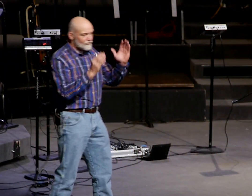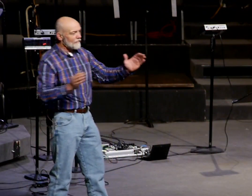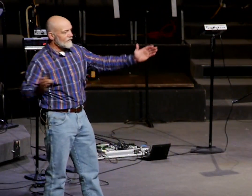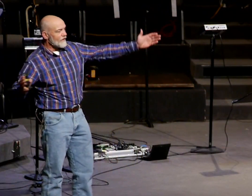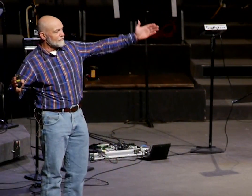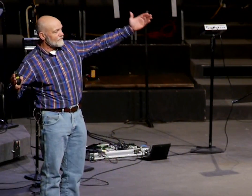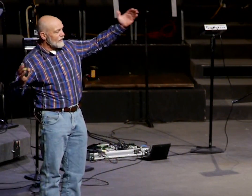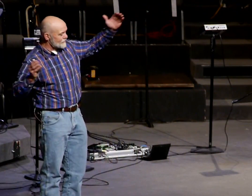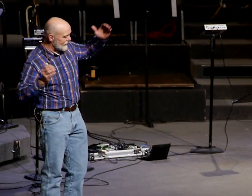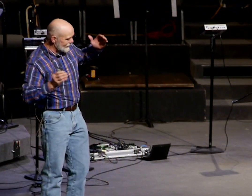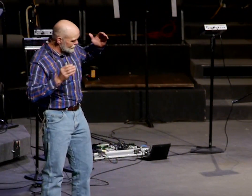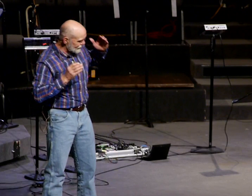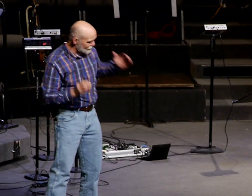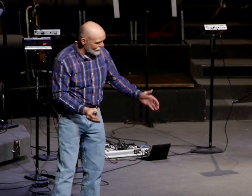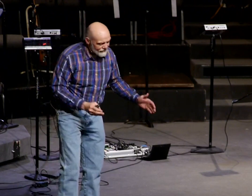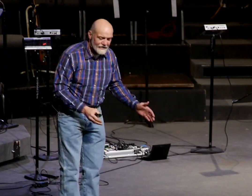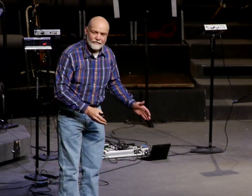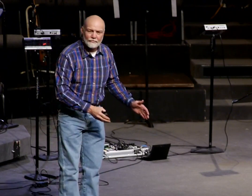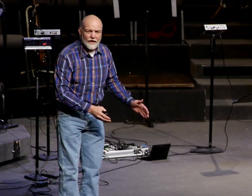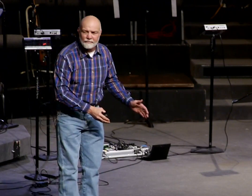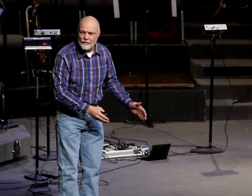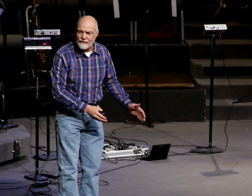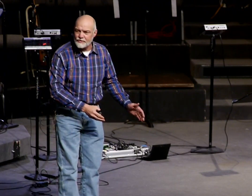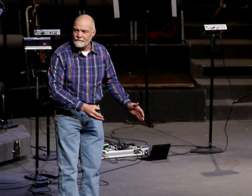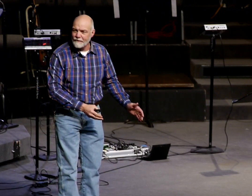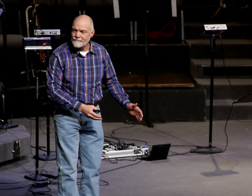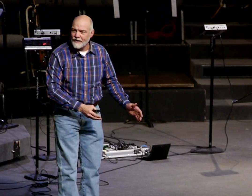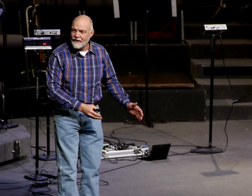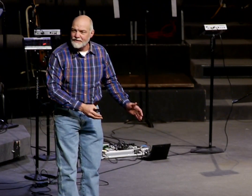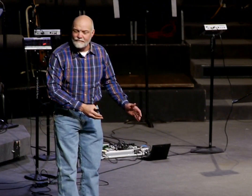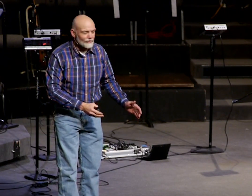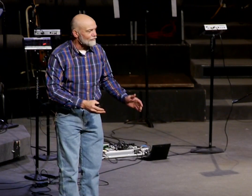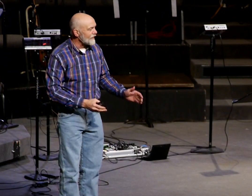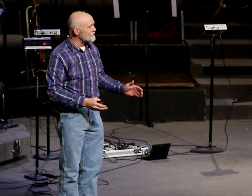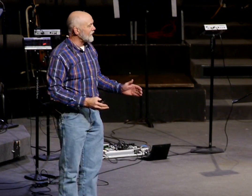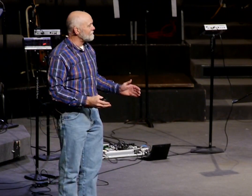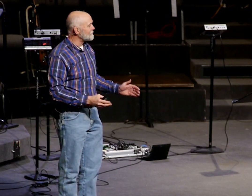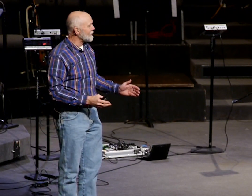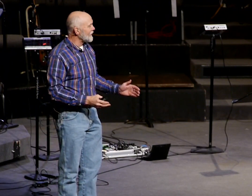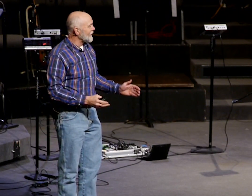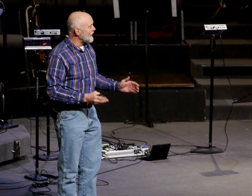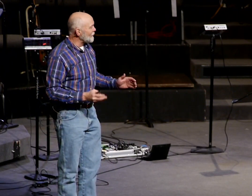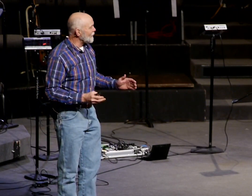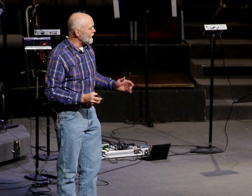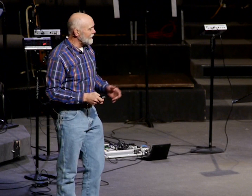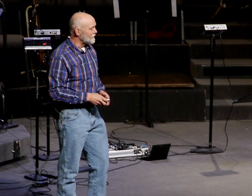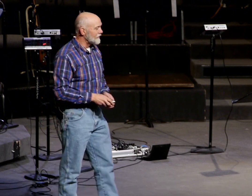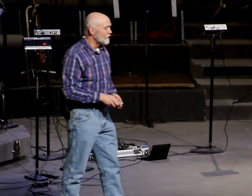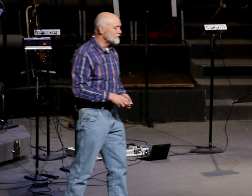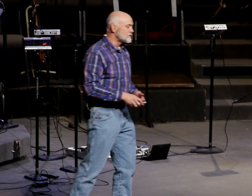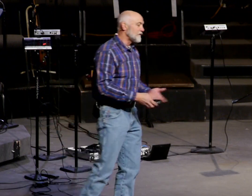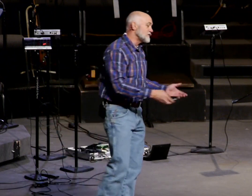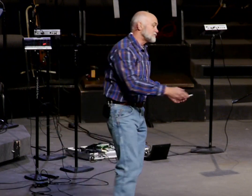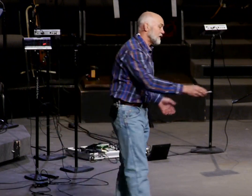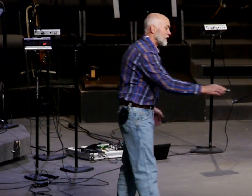in this 12 minutes, I believe that I was dead, I was sitting right by David Rupert on a piano bench. And David looked right at me, and I looked right at him. Now,